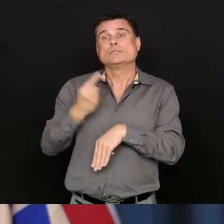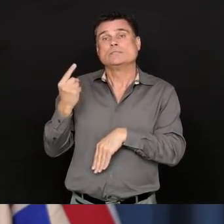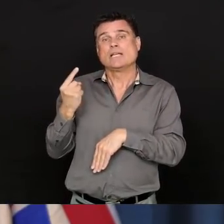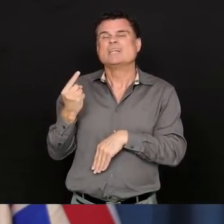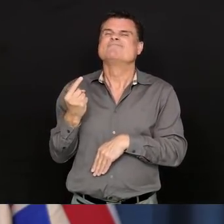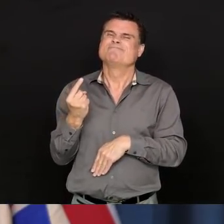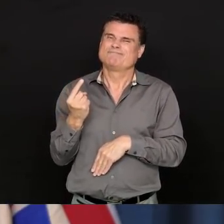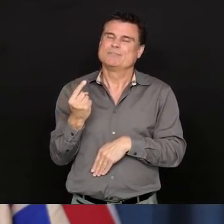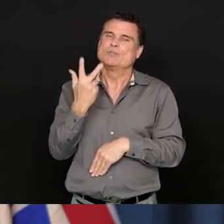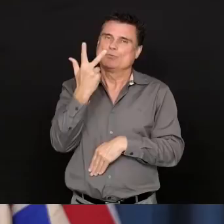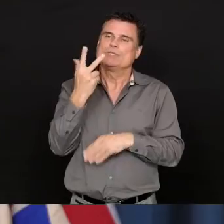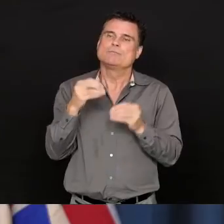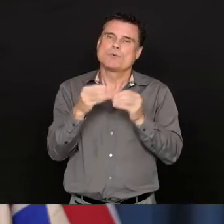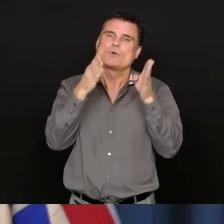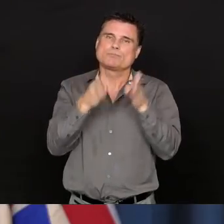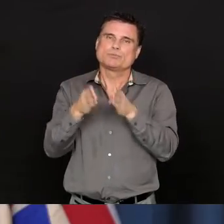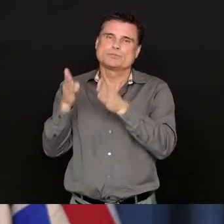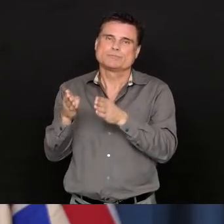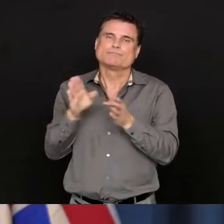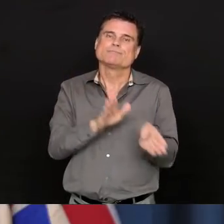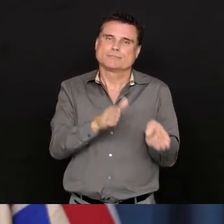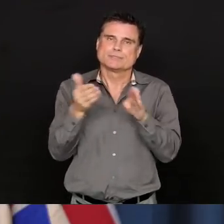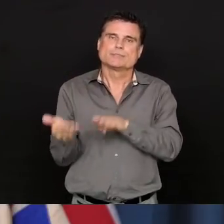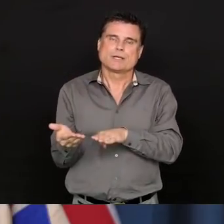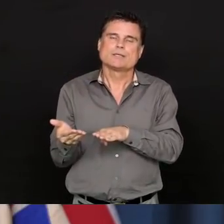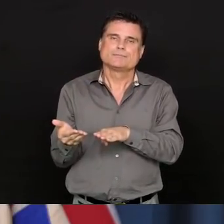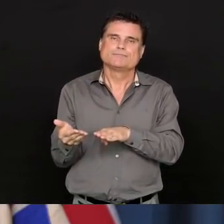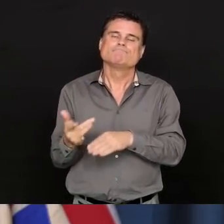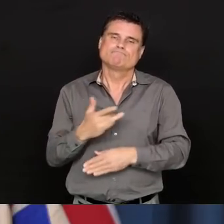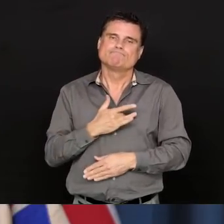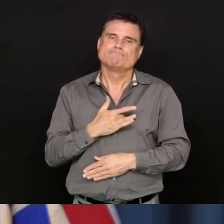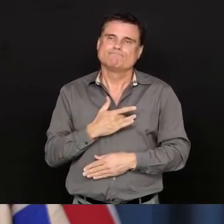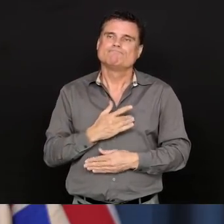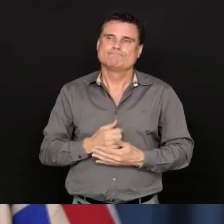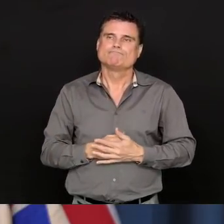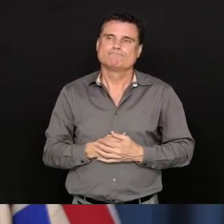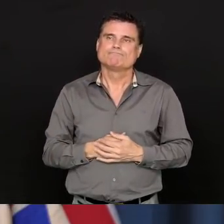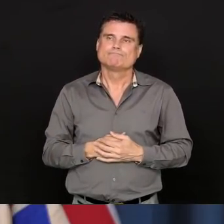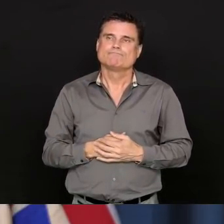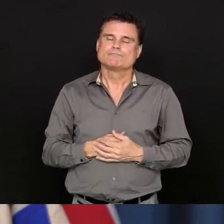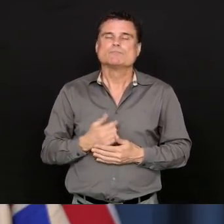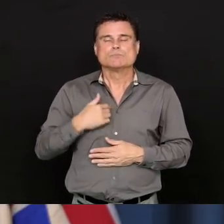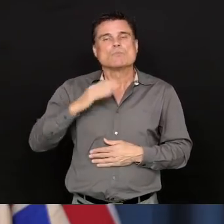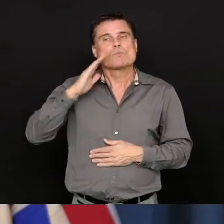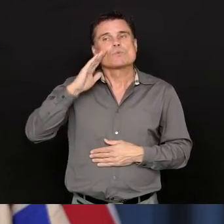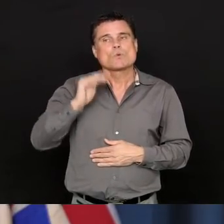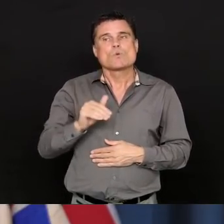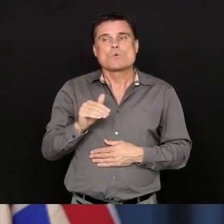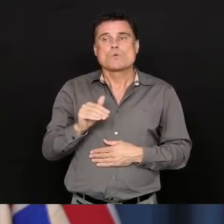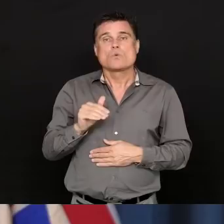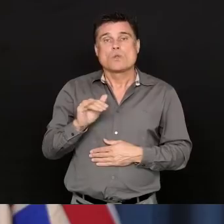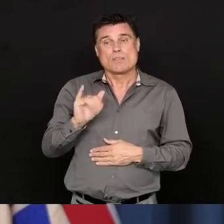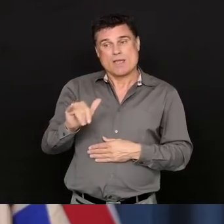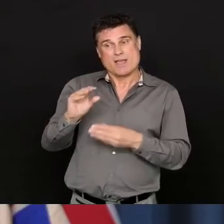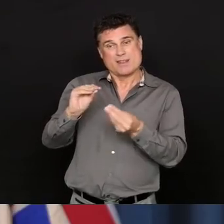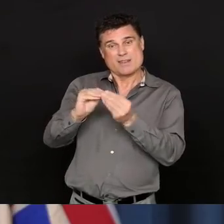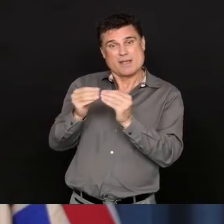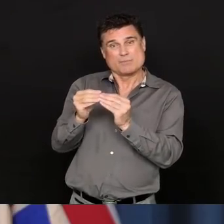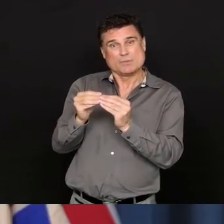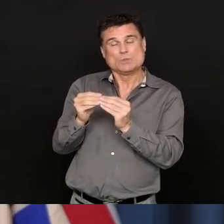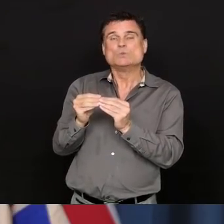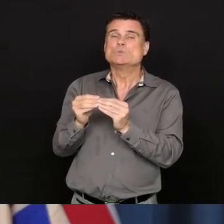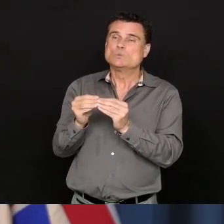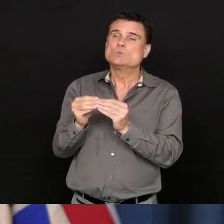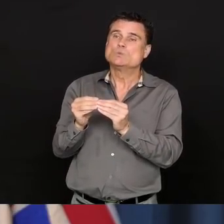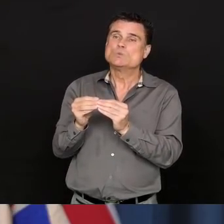as always, we recognize that this number represents people who are dear to their family, to their friends,